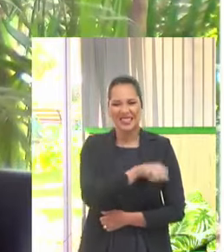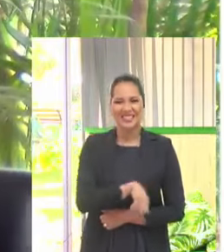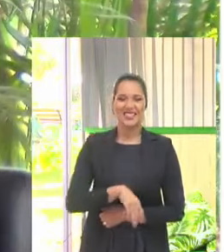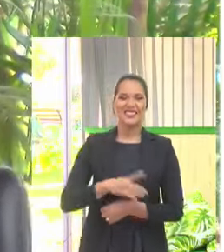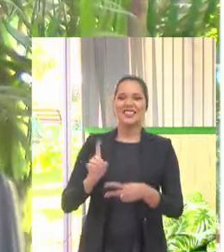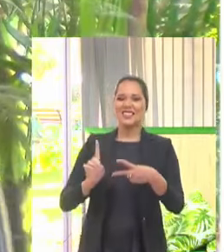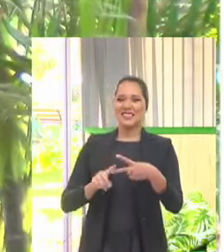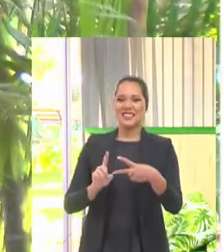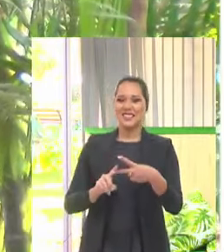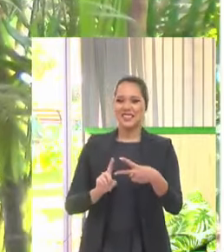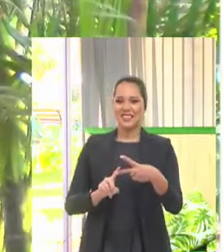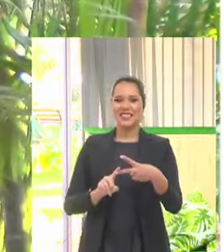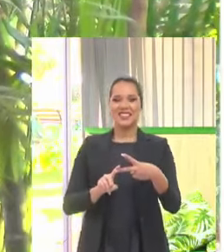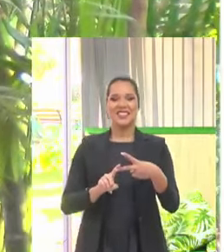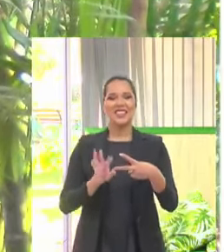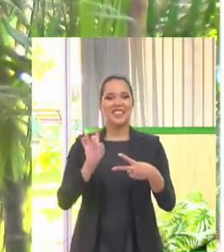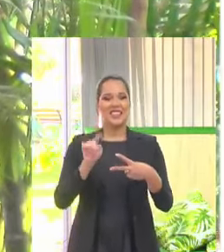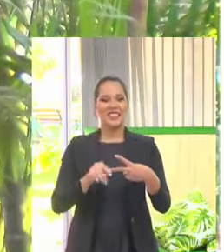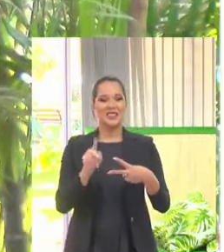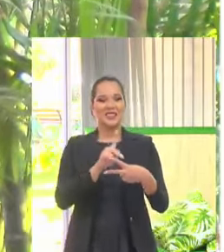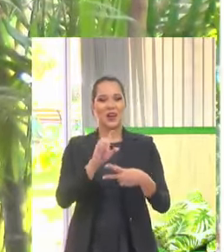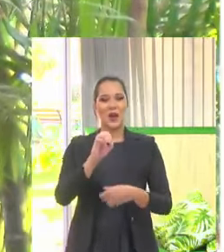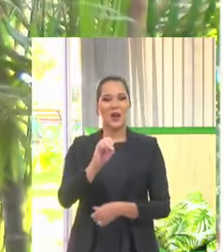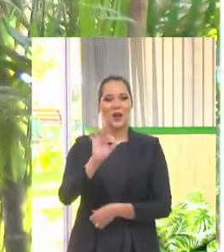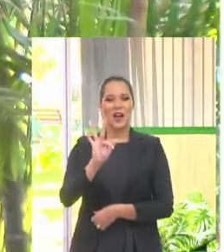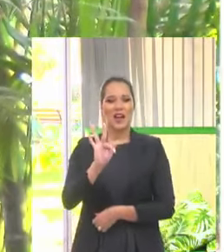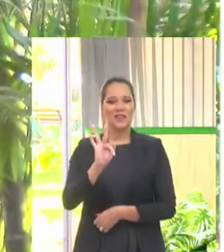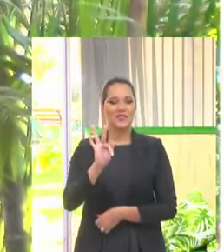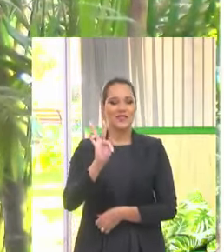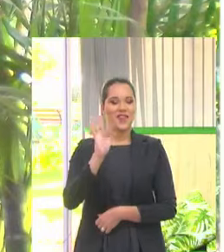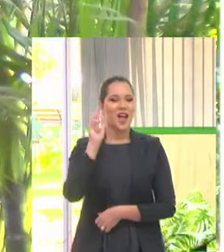ORF America, and Dhruva